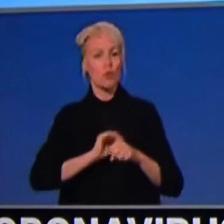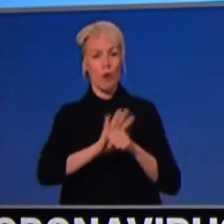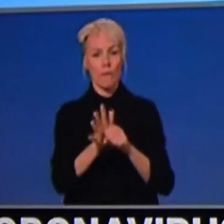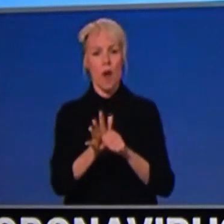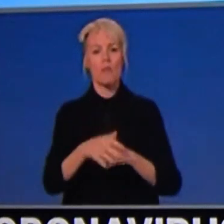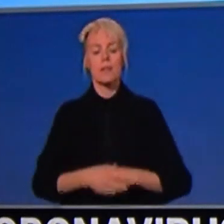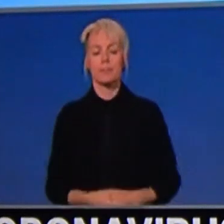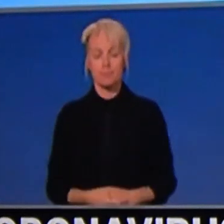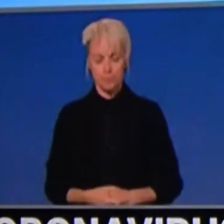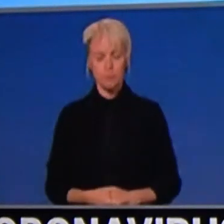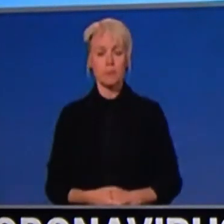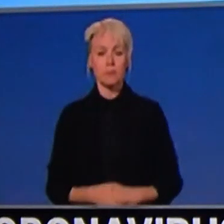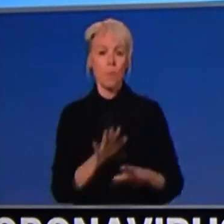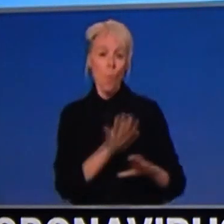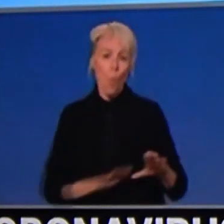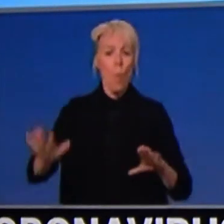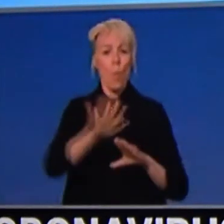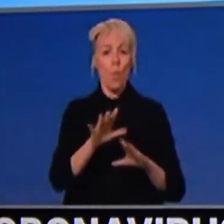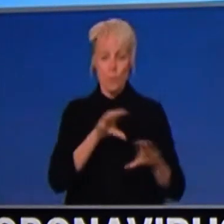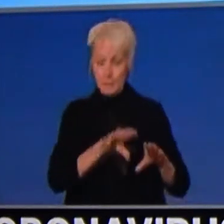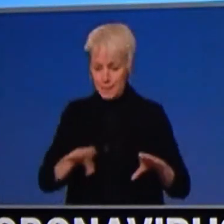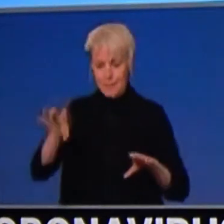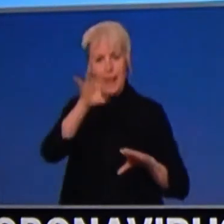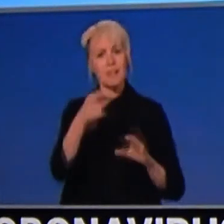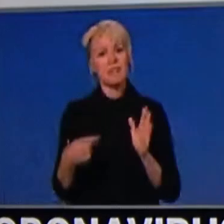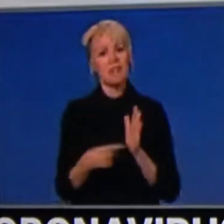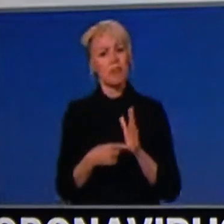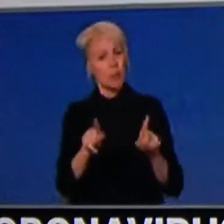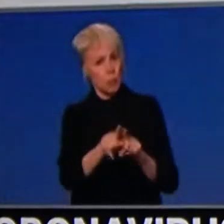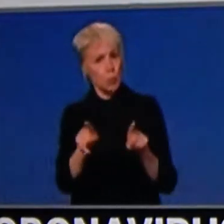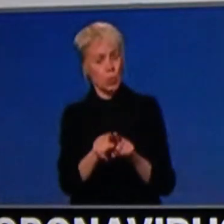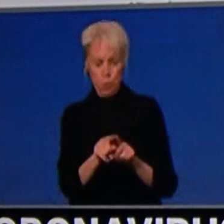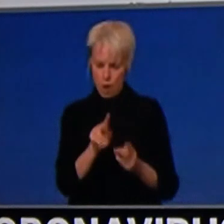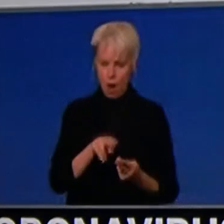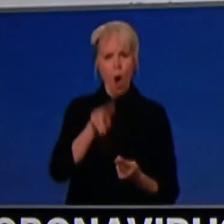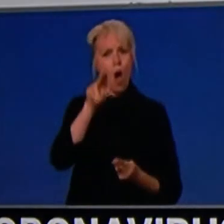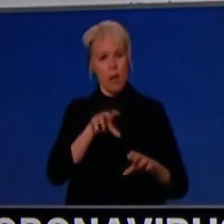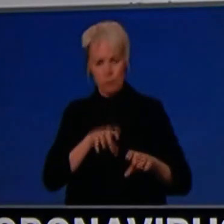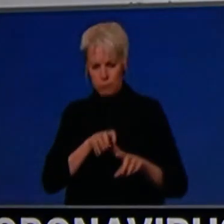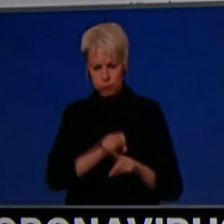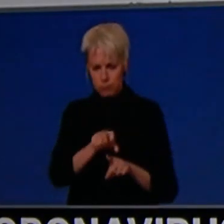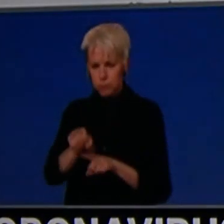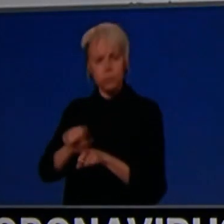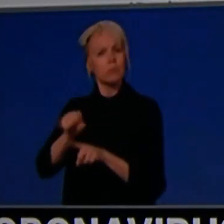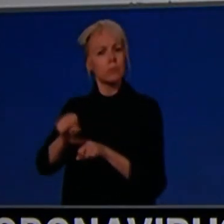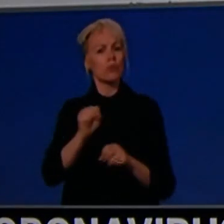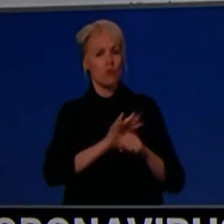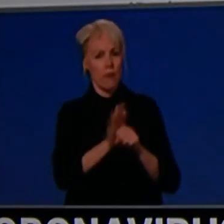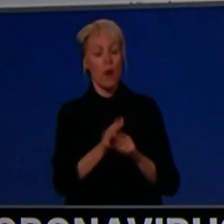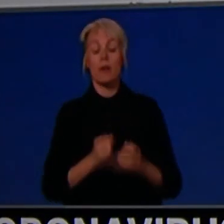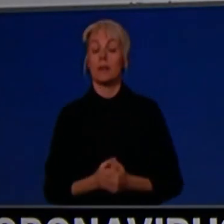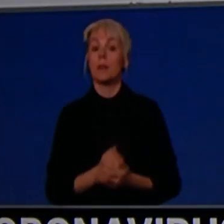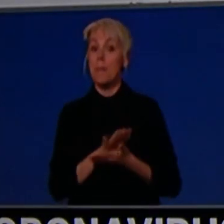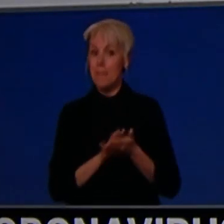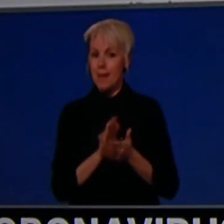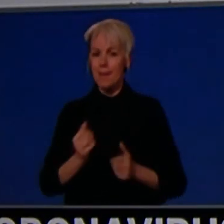and all of our states and territories have a very high symptomatic case detection rate. What that tells you is that our